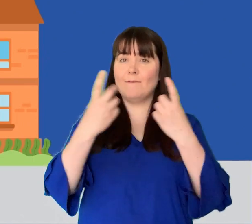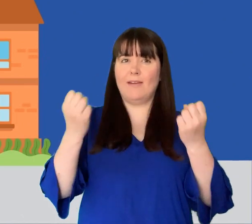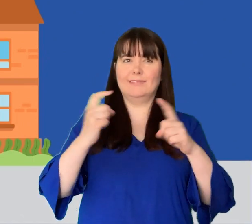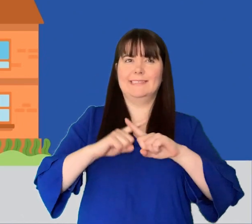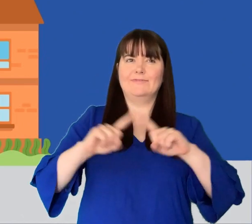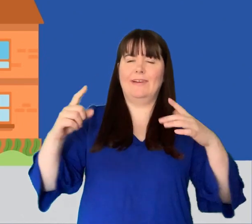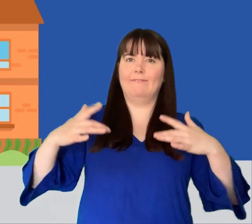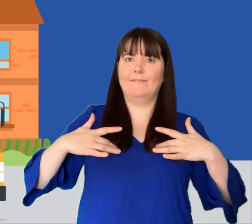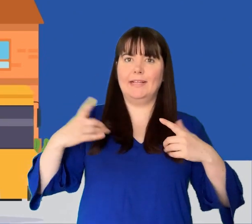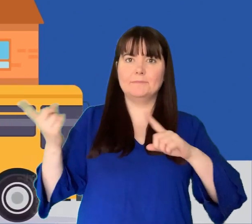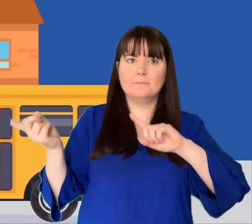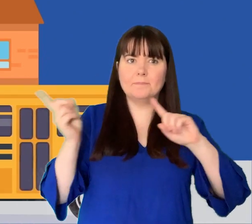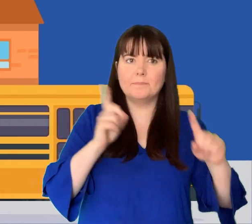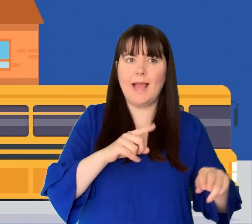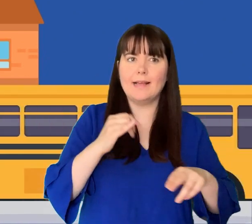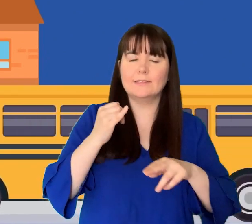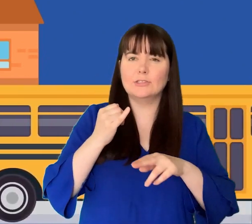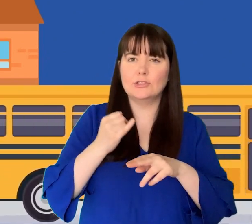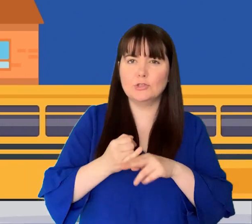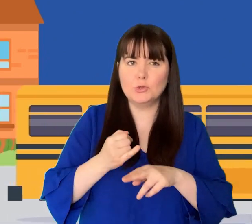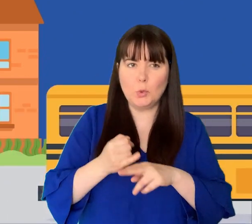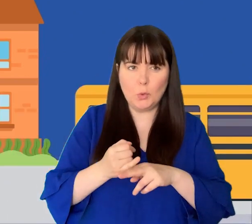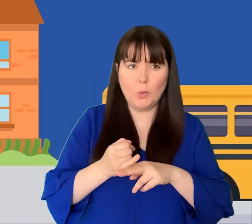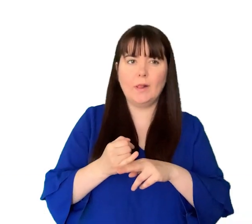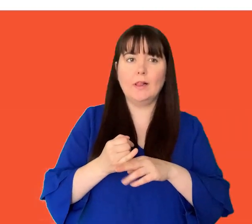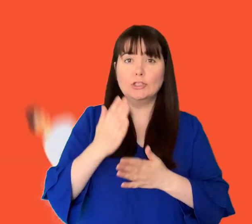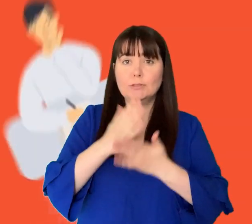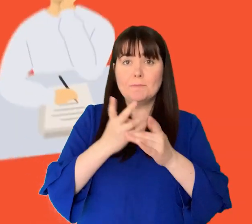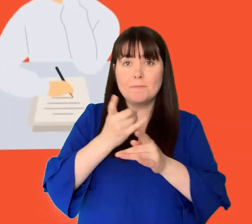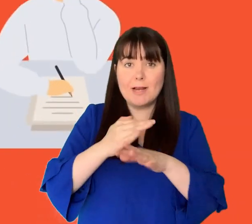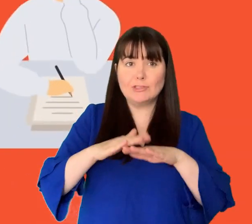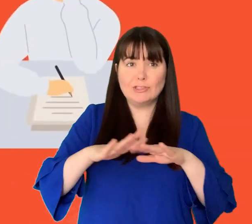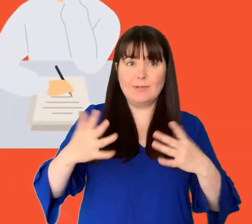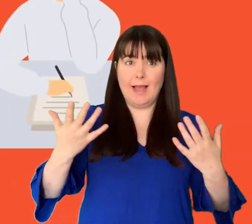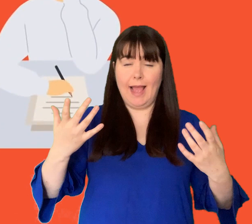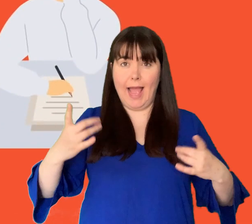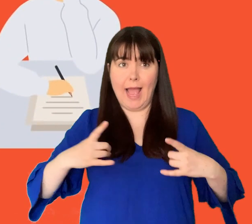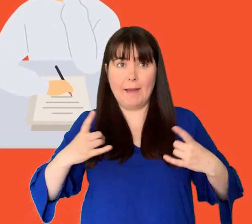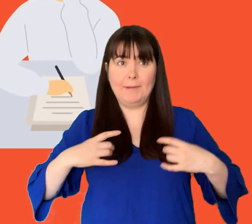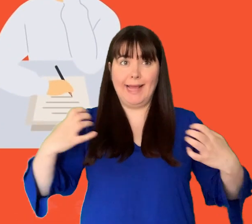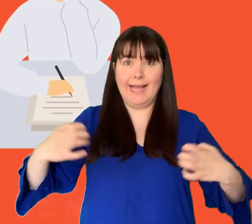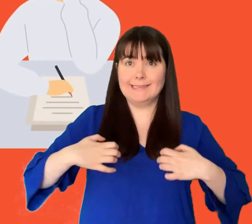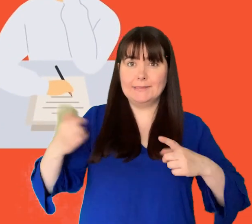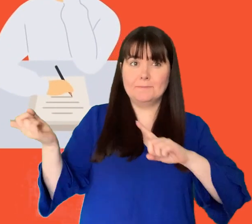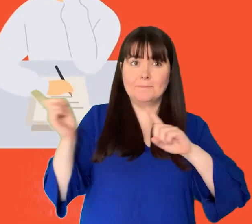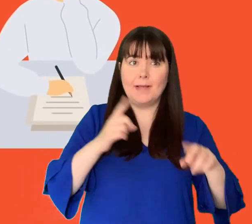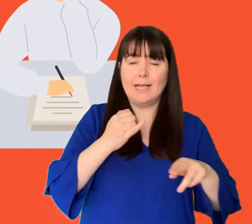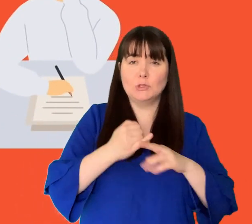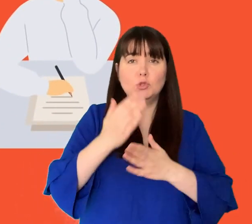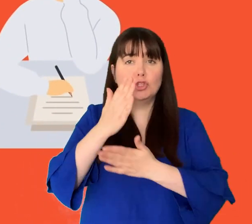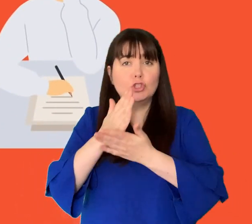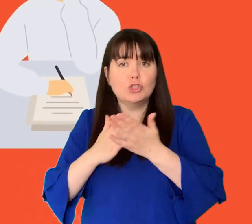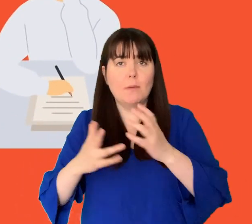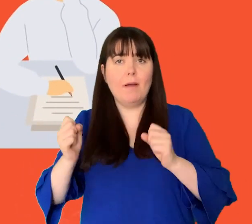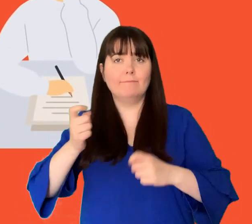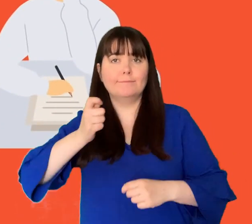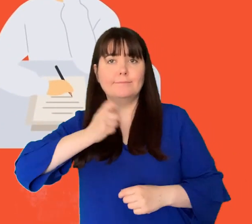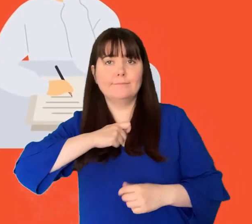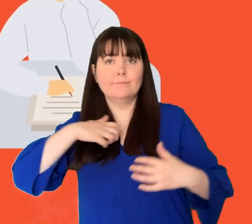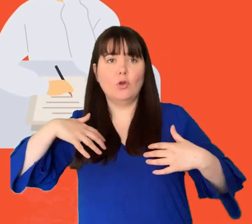Everyone has different feelings about going back to school. Some parents and children may feel happy, others may feel a little